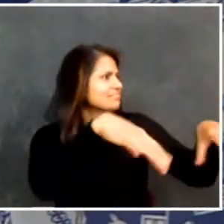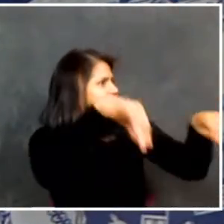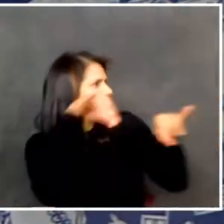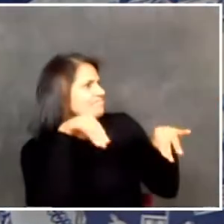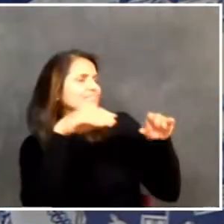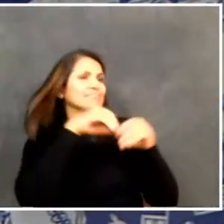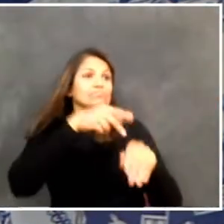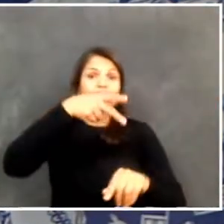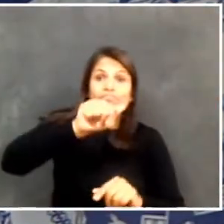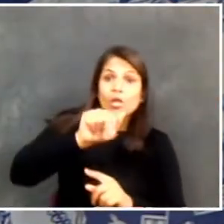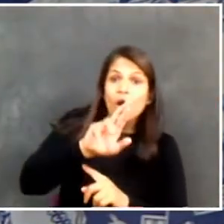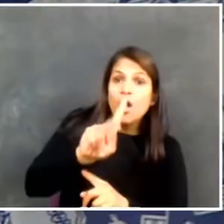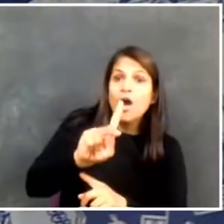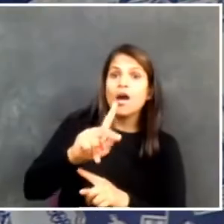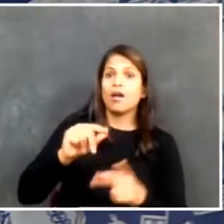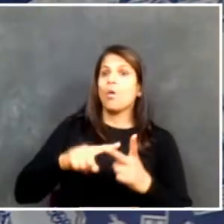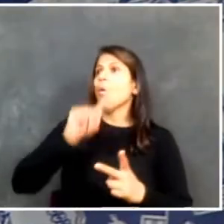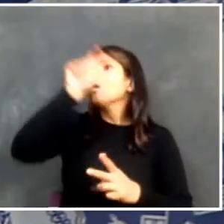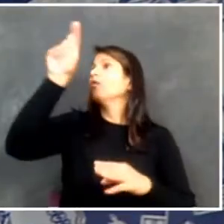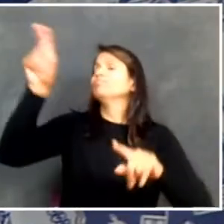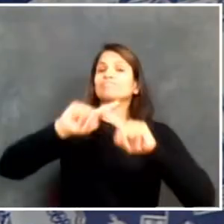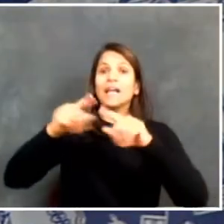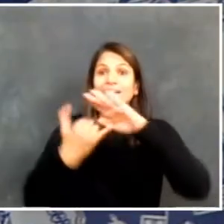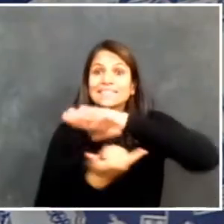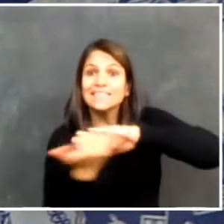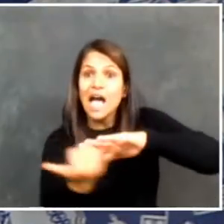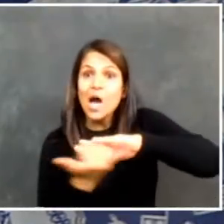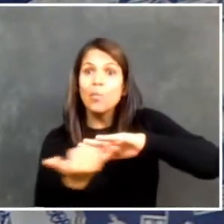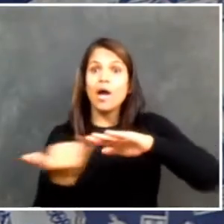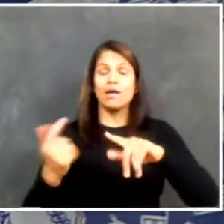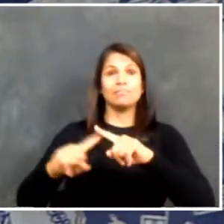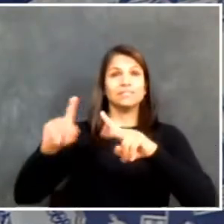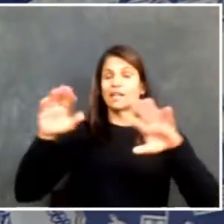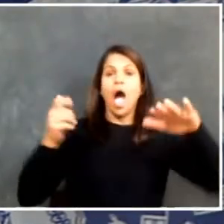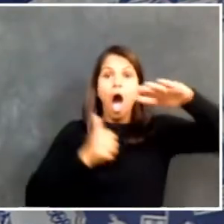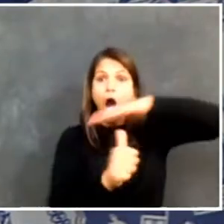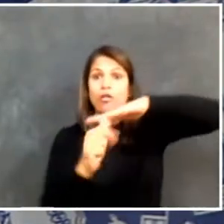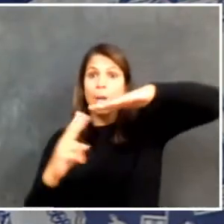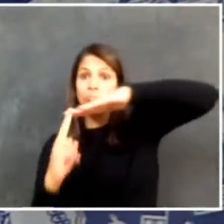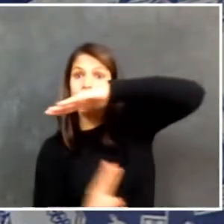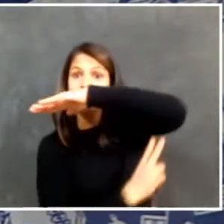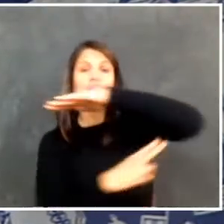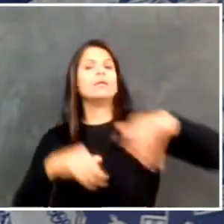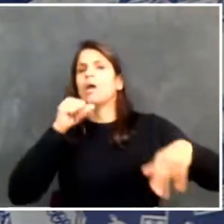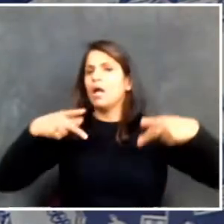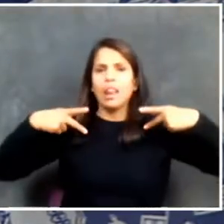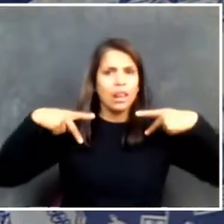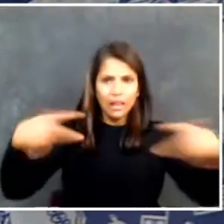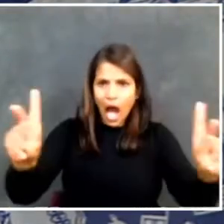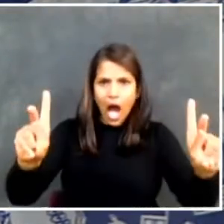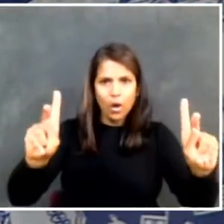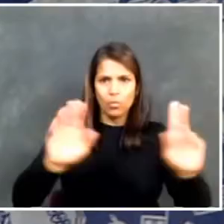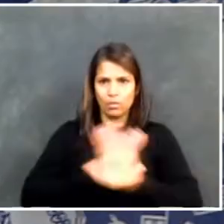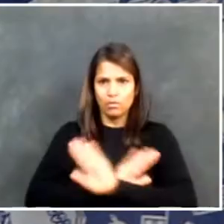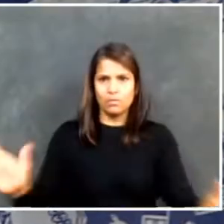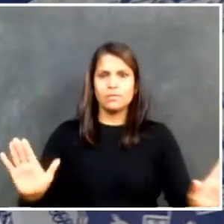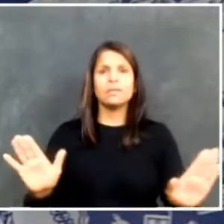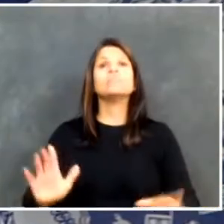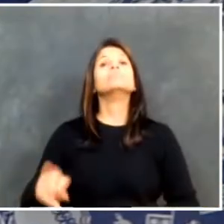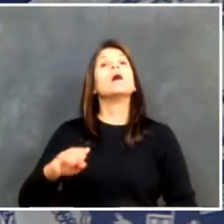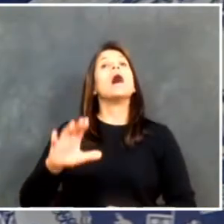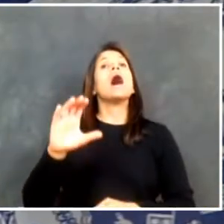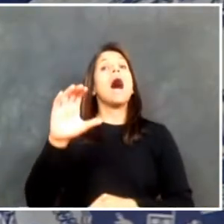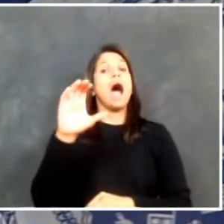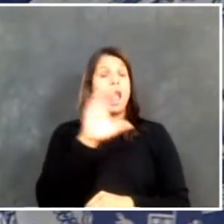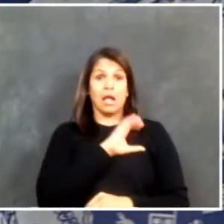reasserting. So sometimes you have a few homeless people gather, and we address that for sure. And sometimes people try and put